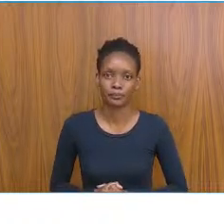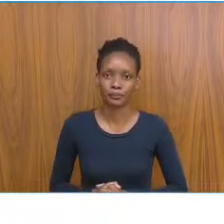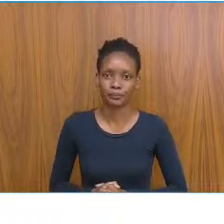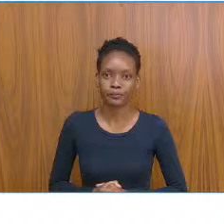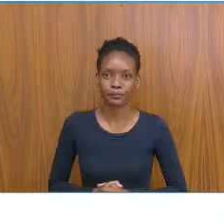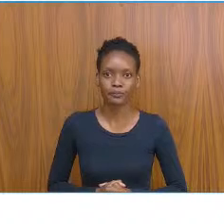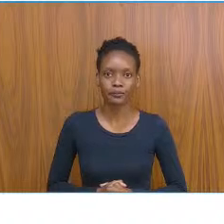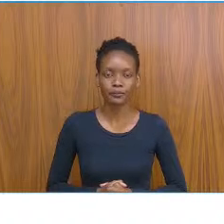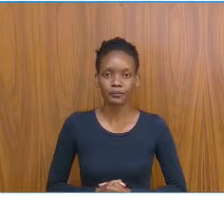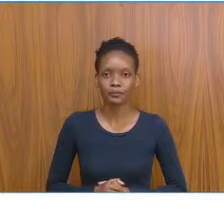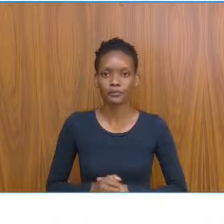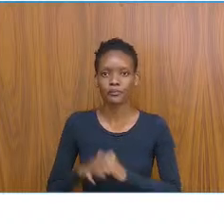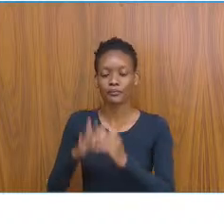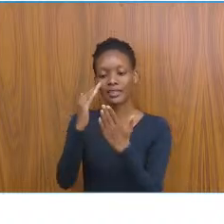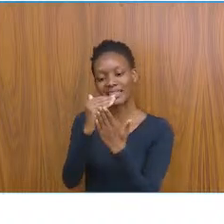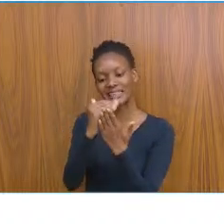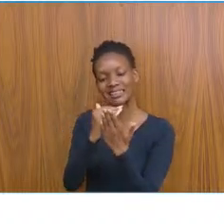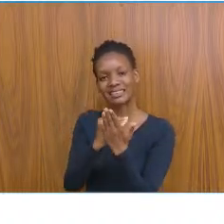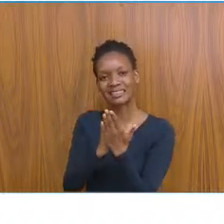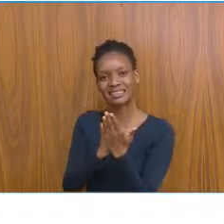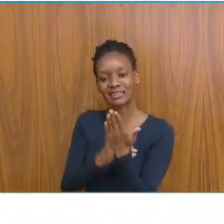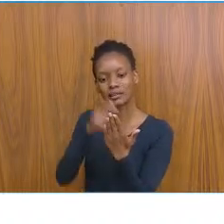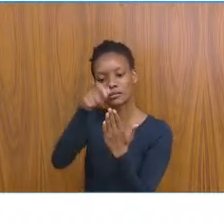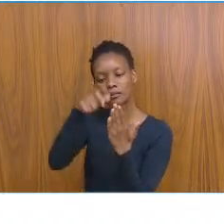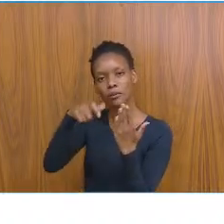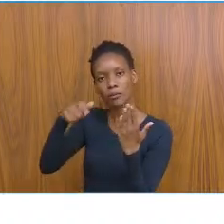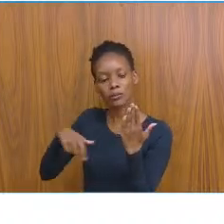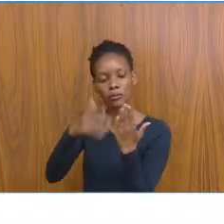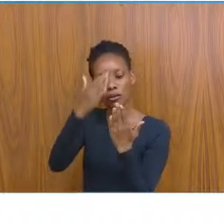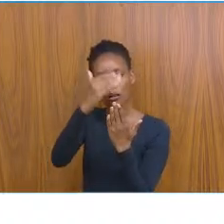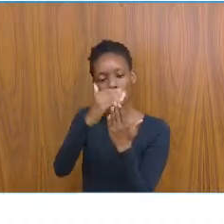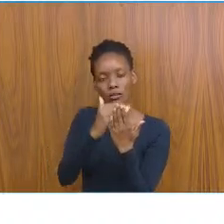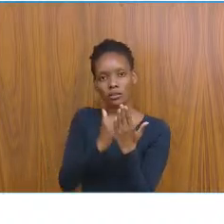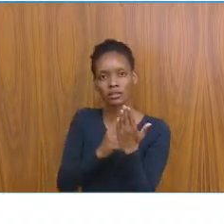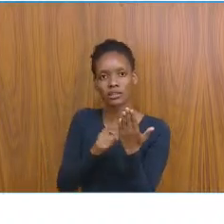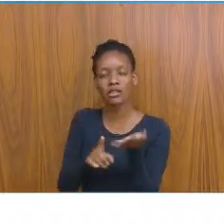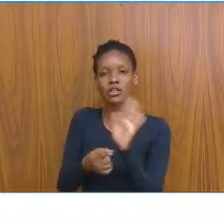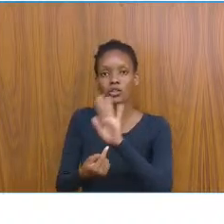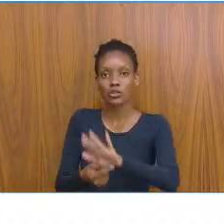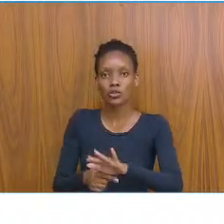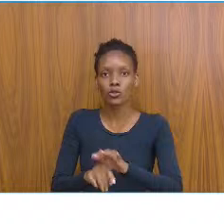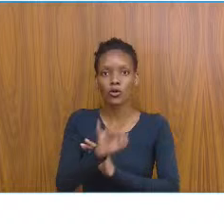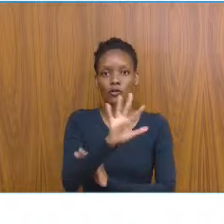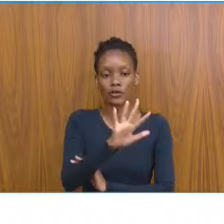An analysis of the list of candidates reflects that at